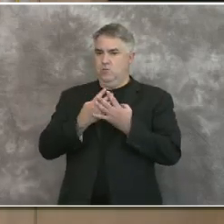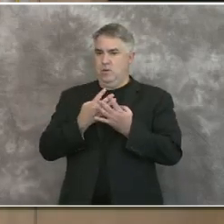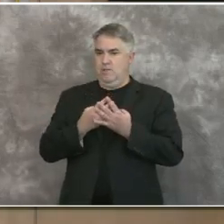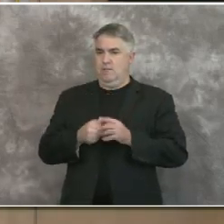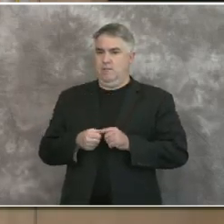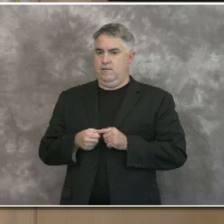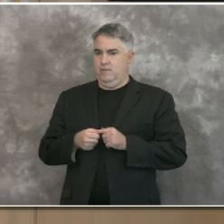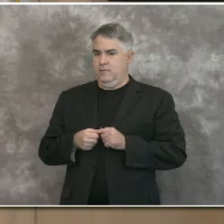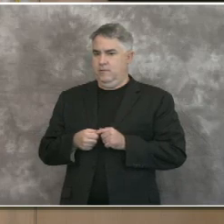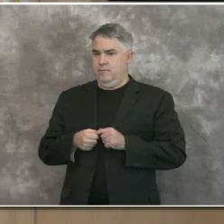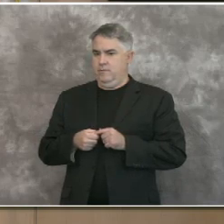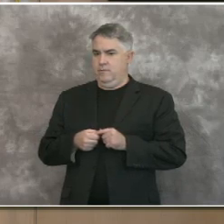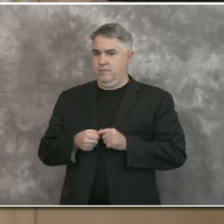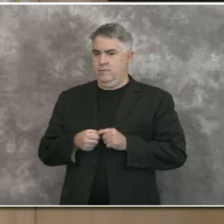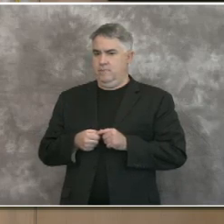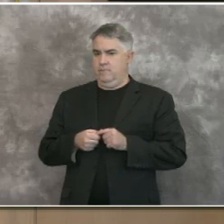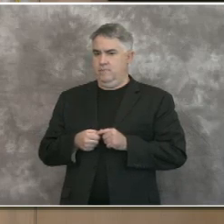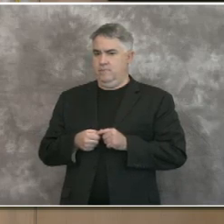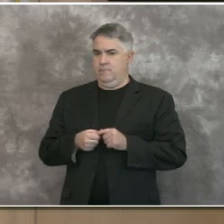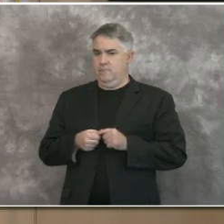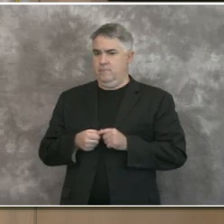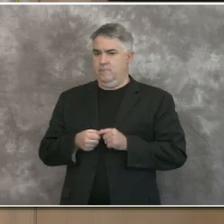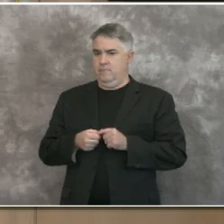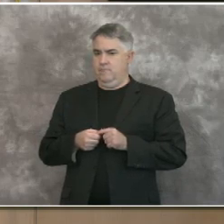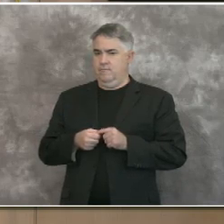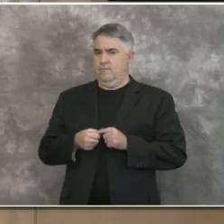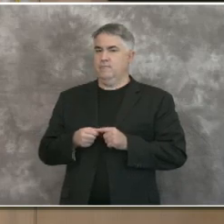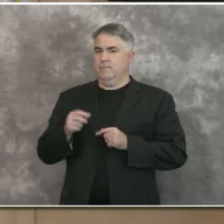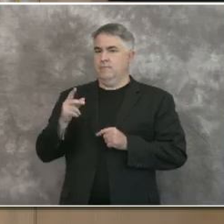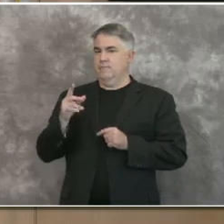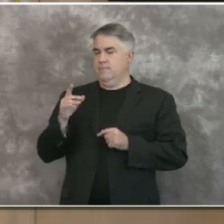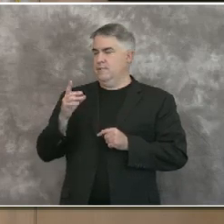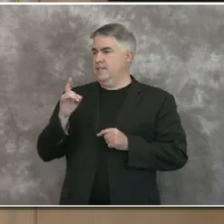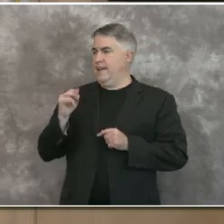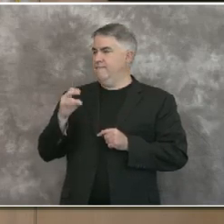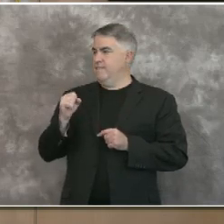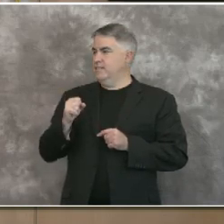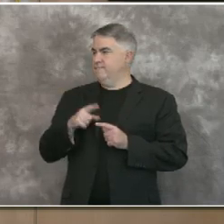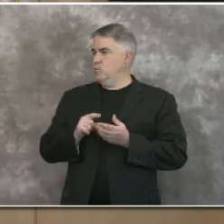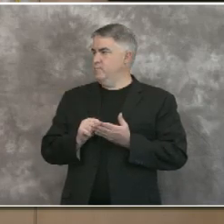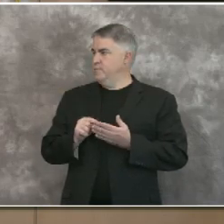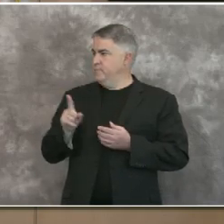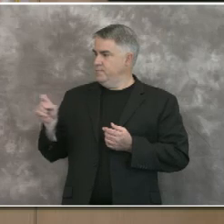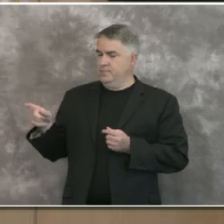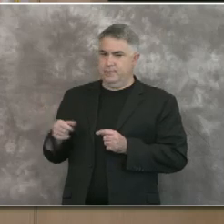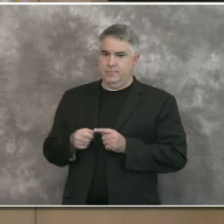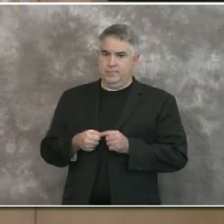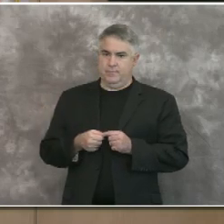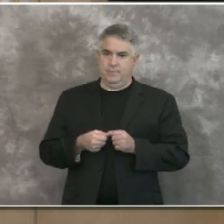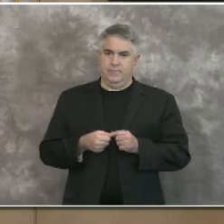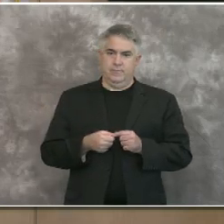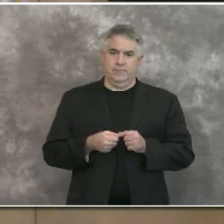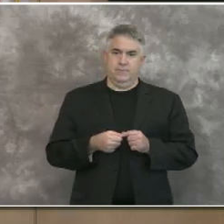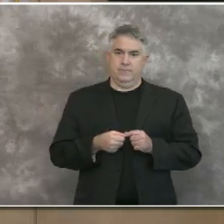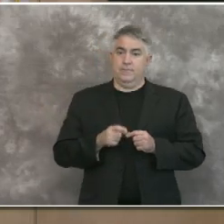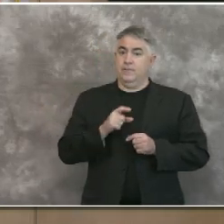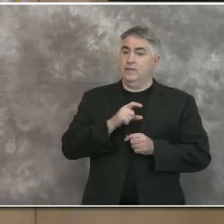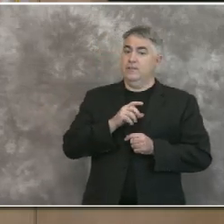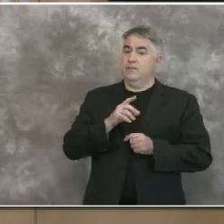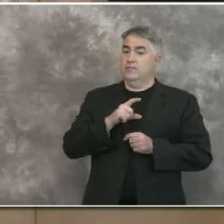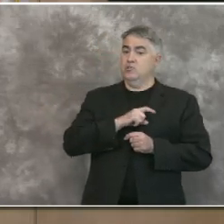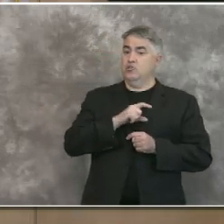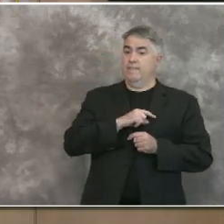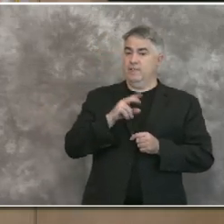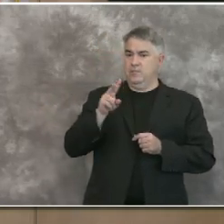this question is from Kelly Davis with the Union Tribune. To date, the Sheriff's Department has tested 263 inmates. There